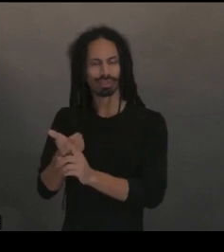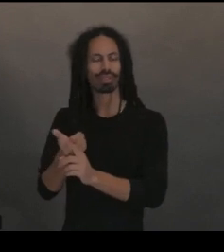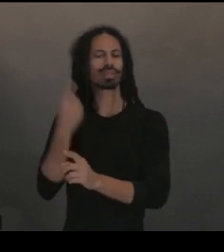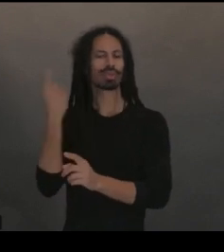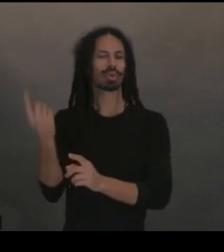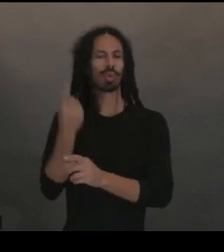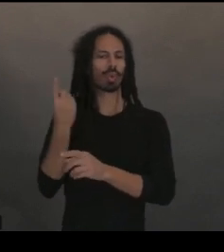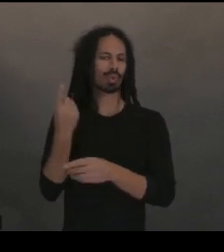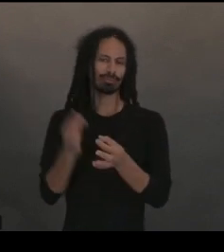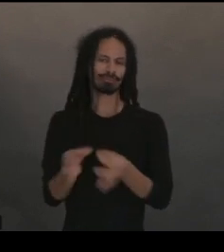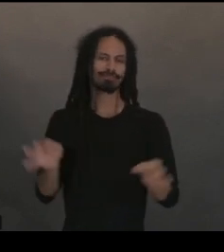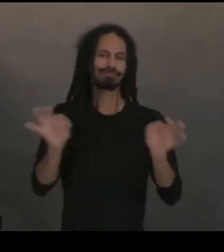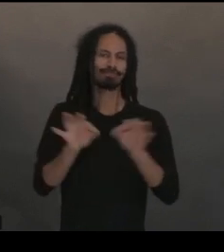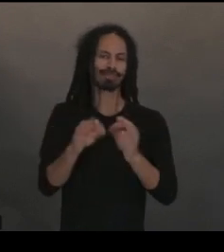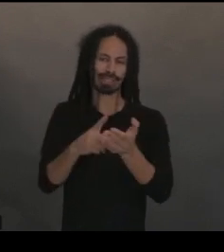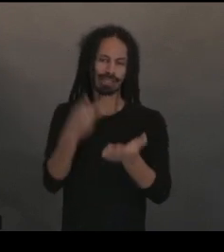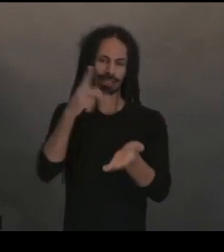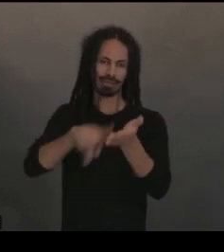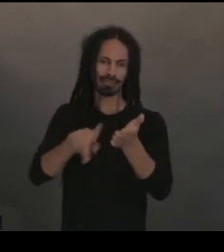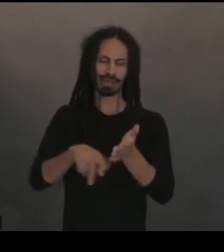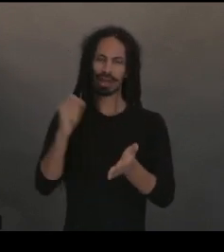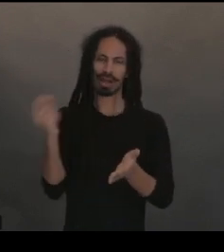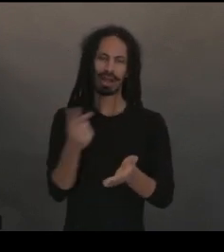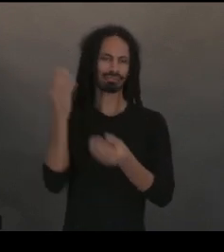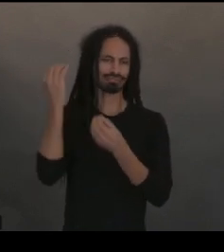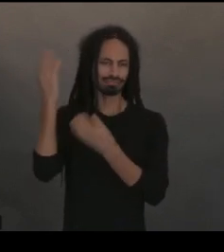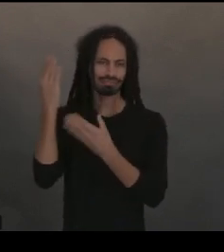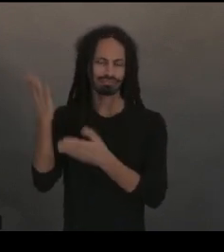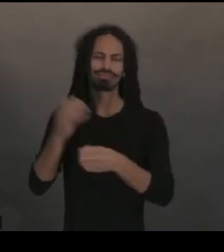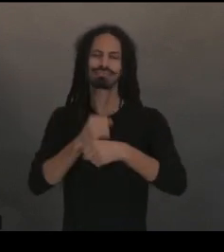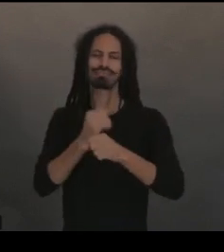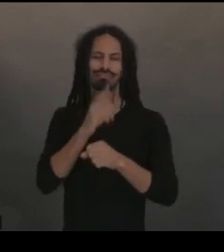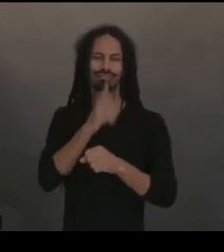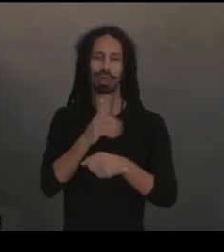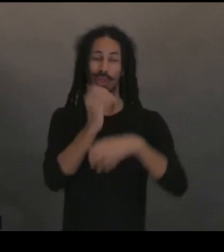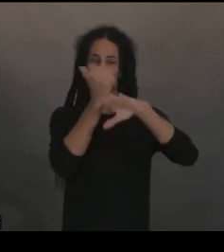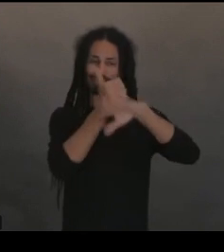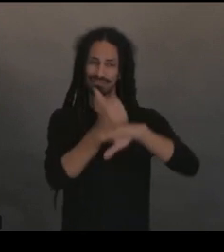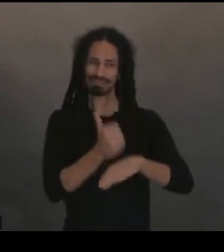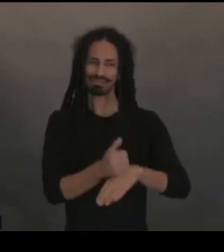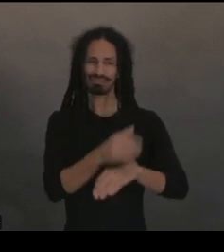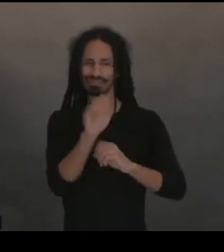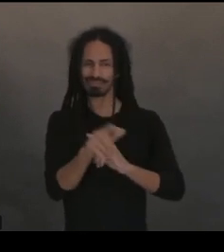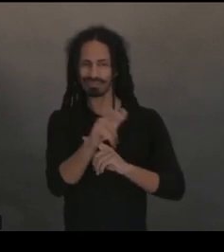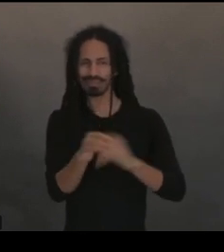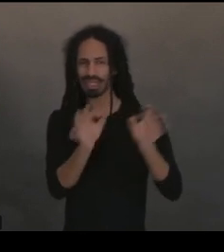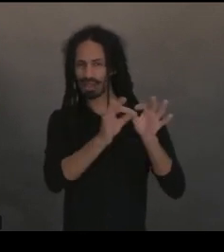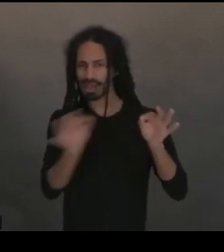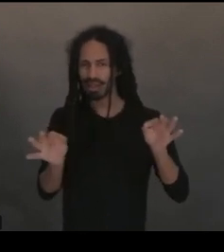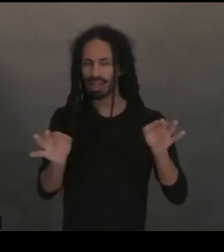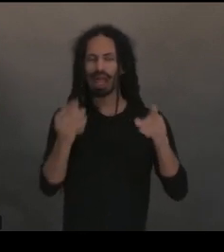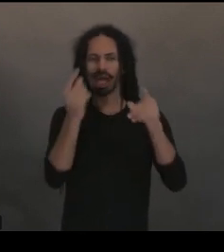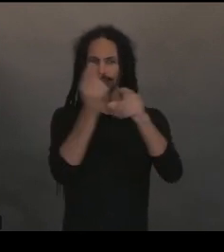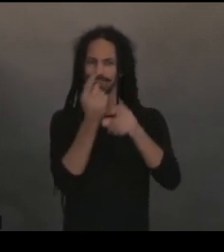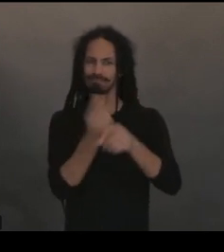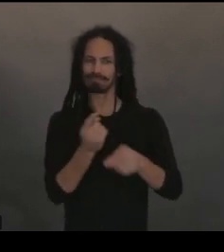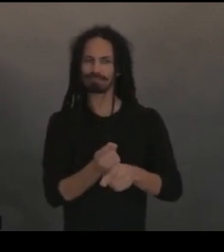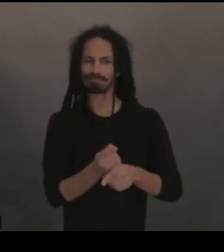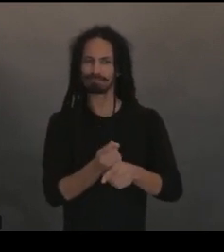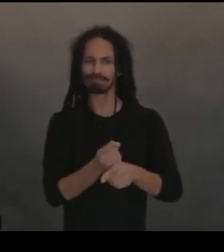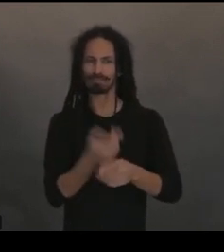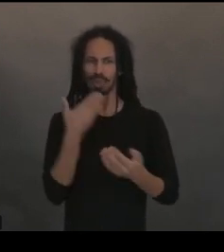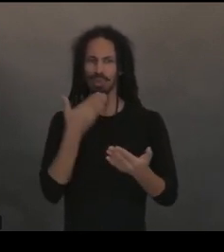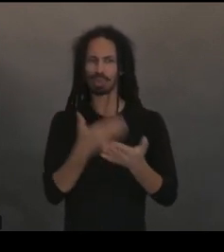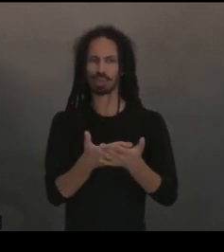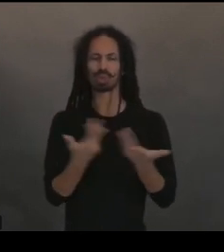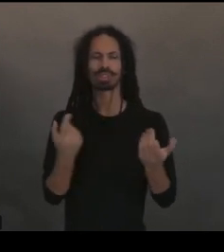the content and formatting is correct. So it's really important to have a basic understanding of how to